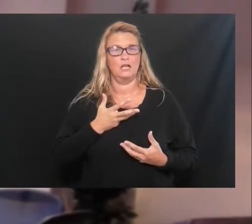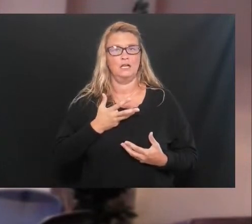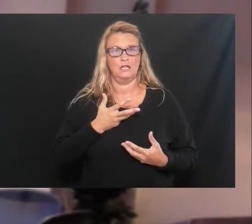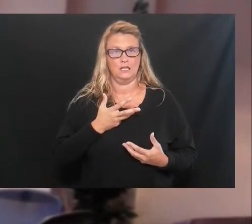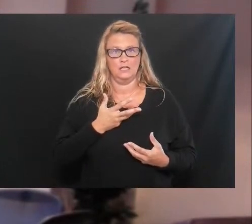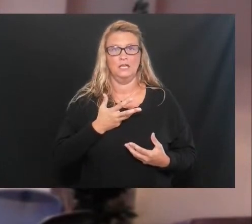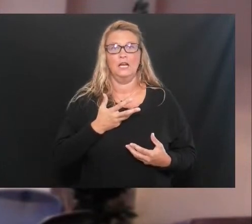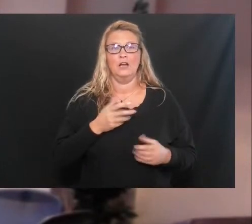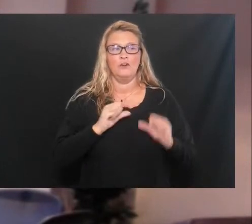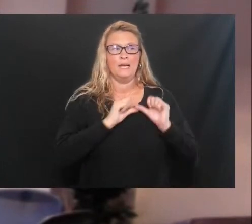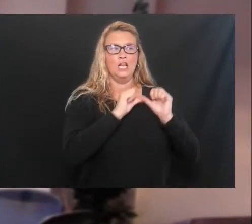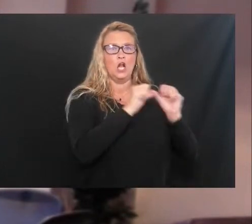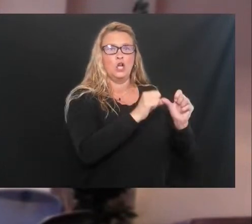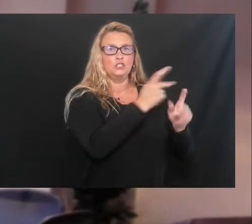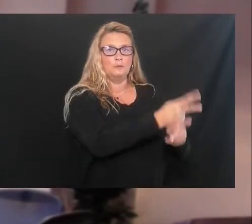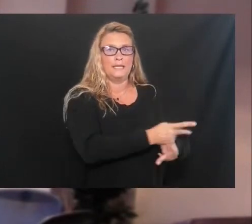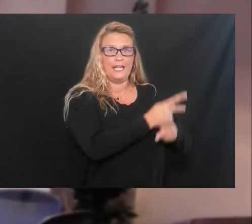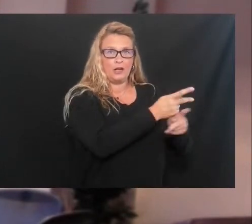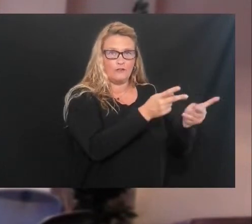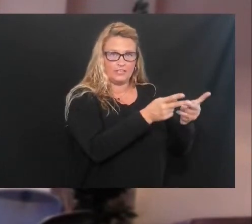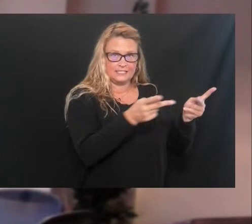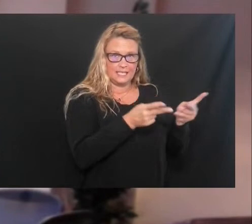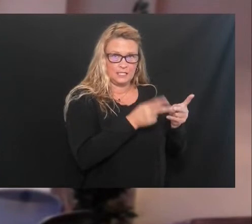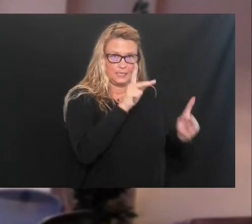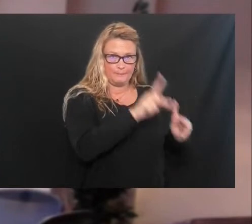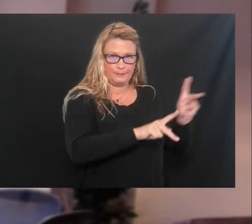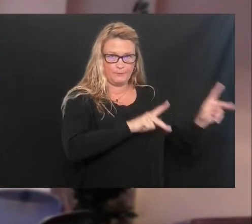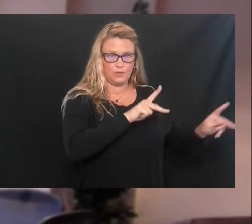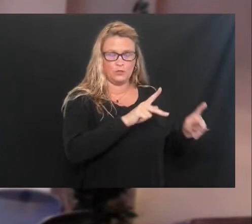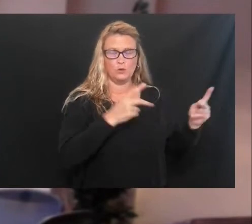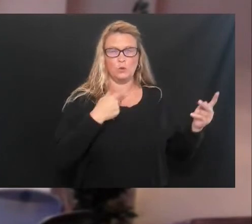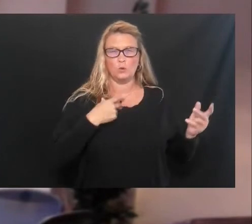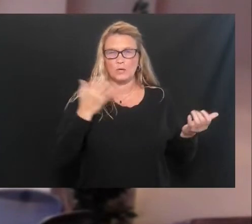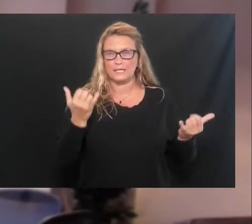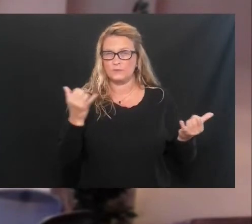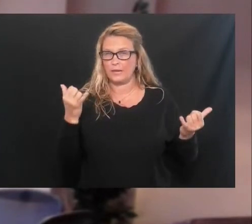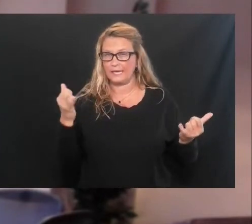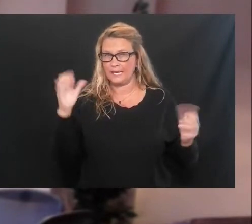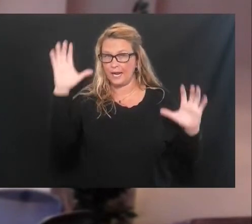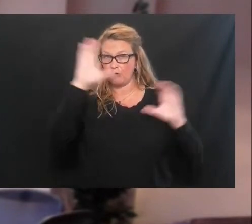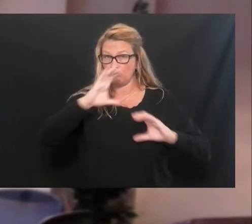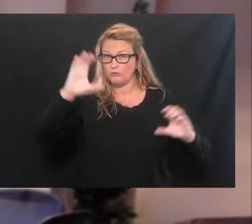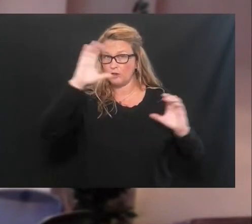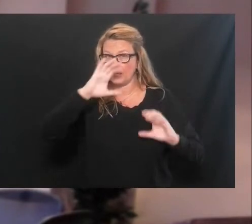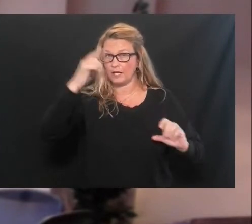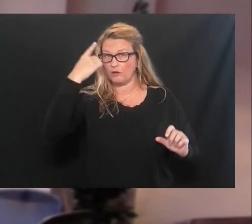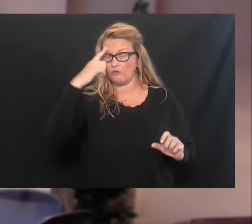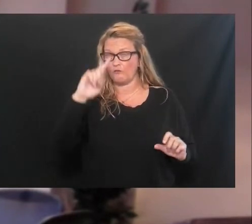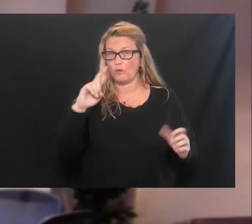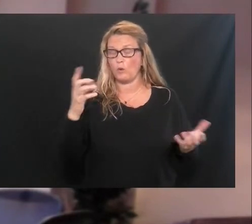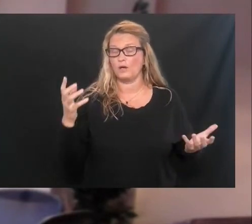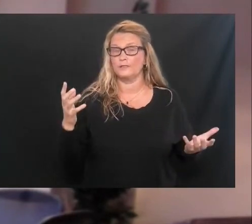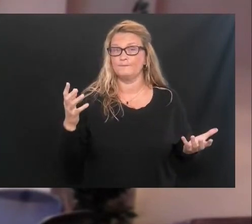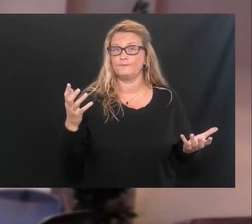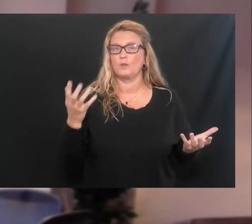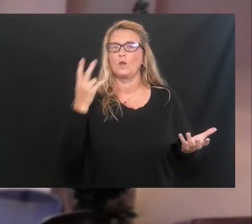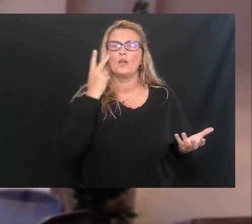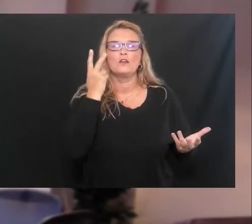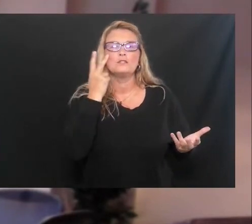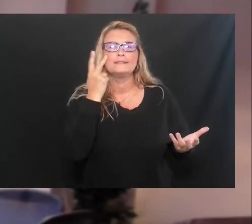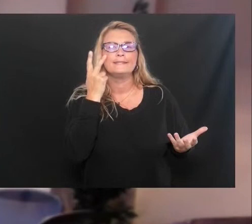in our long-term care facilities. And what we're looking for initially is just to look at whether or not we